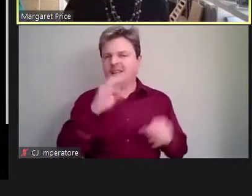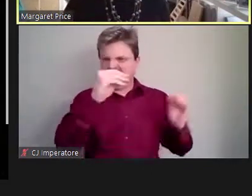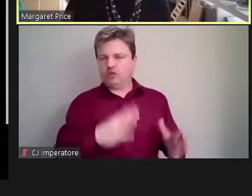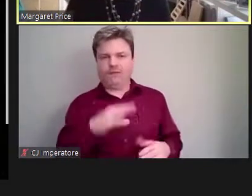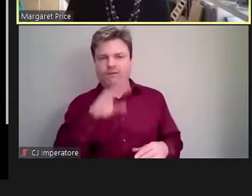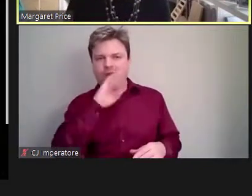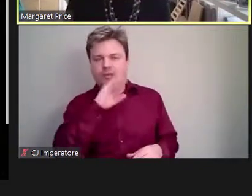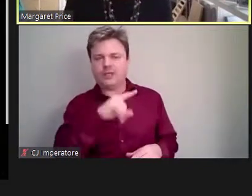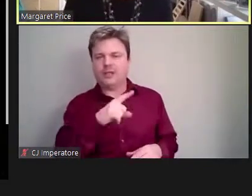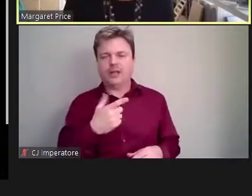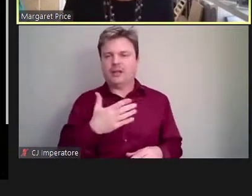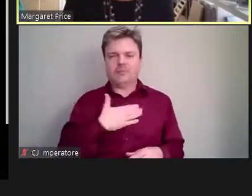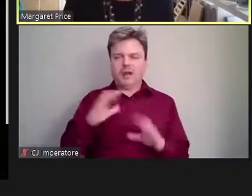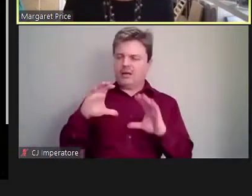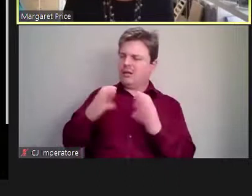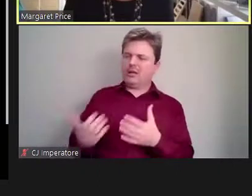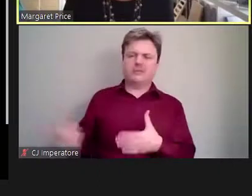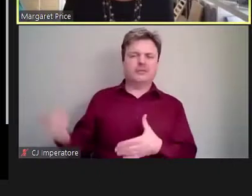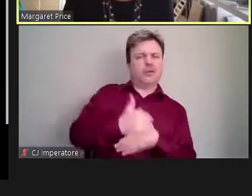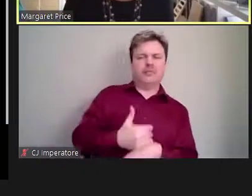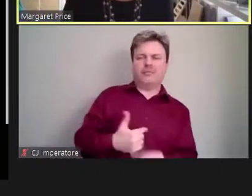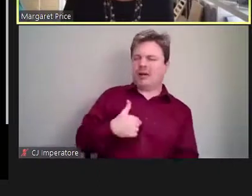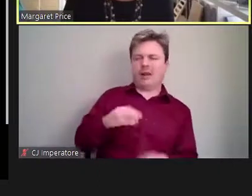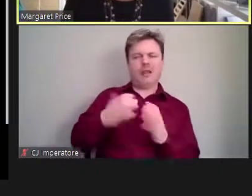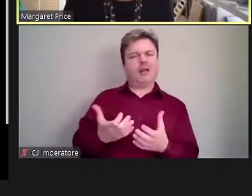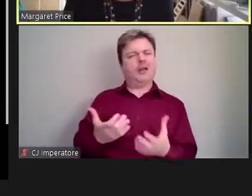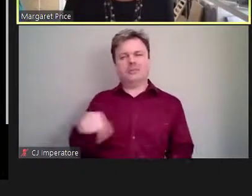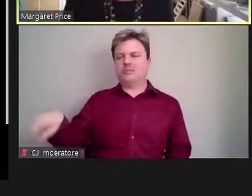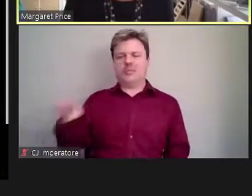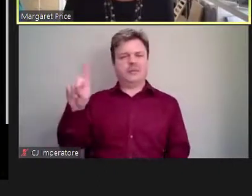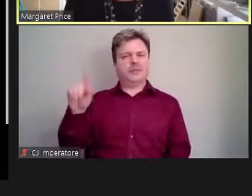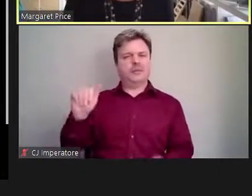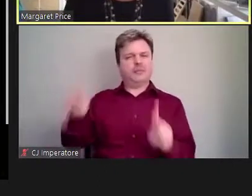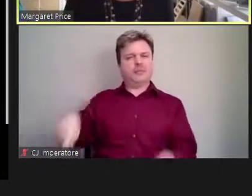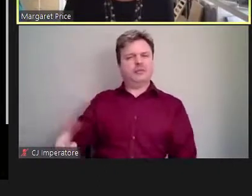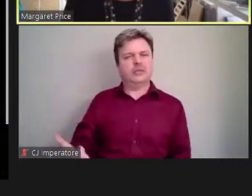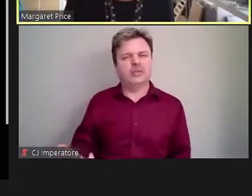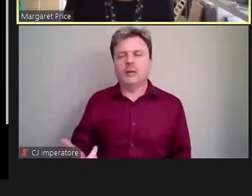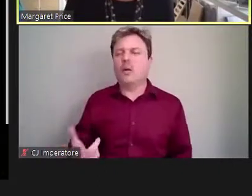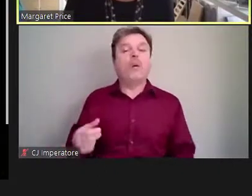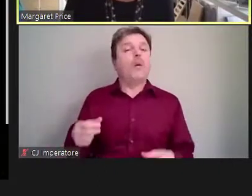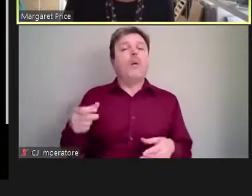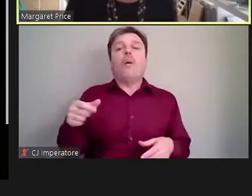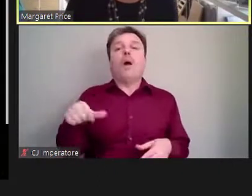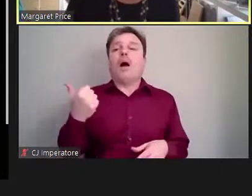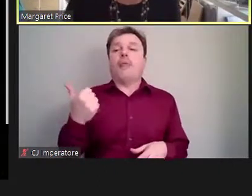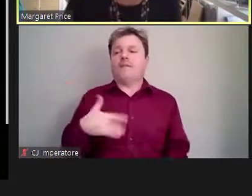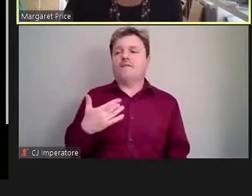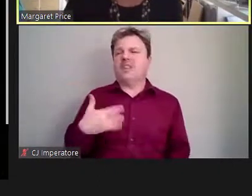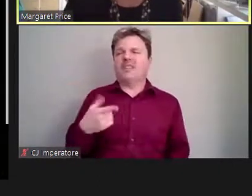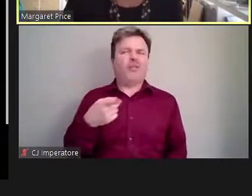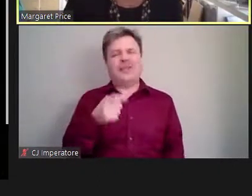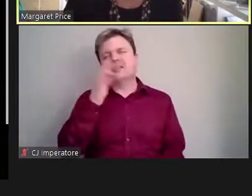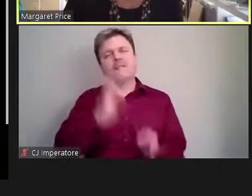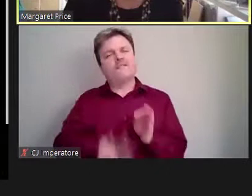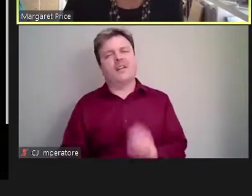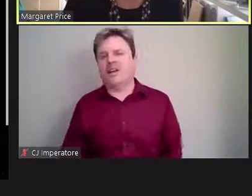being disrupted, or another person who just feels like, well, that seems unfair.